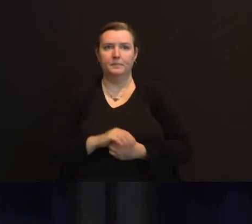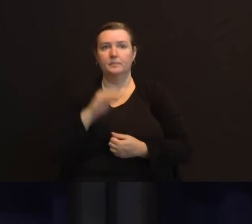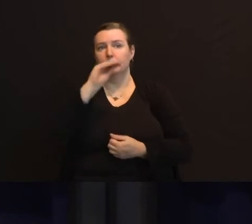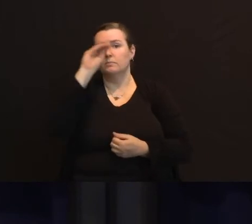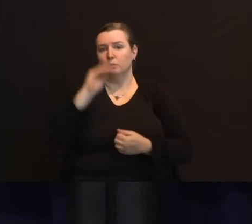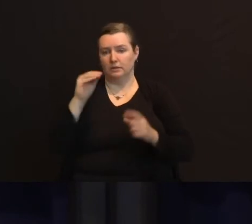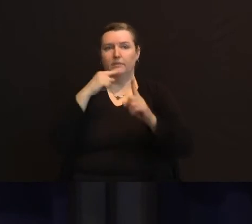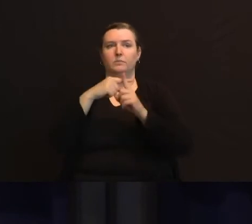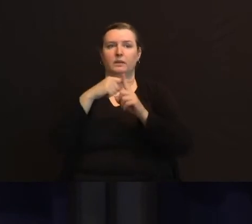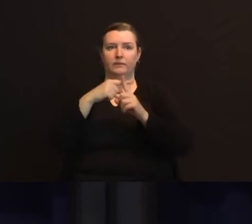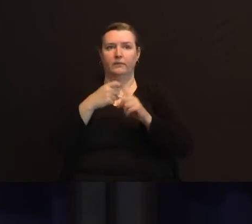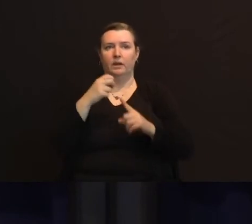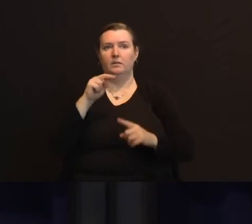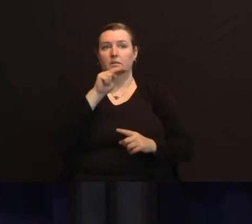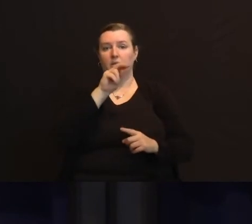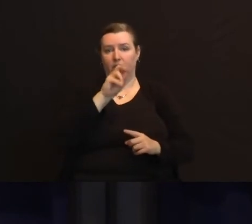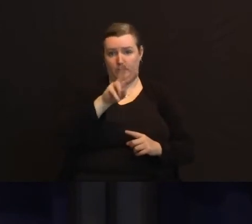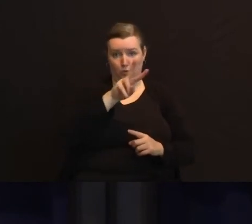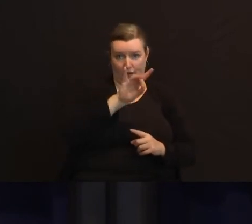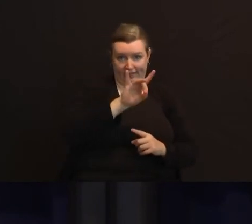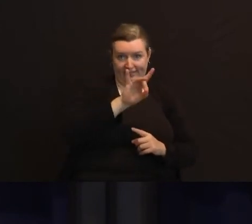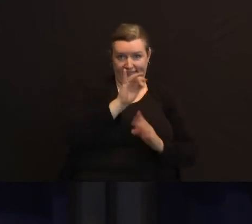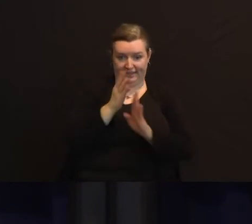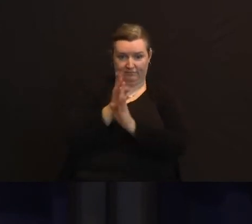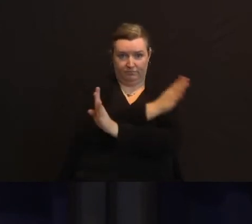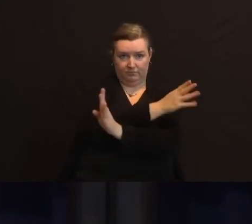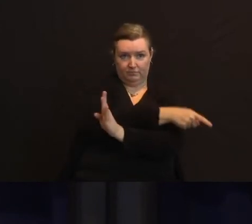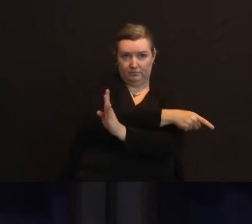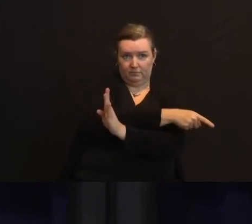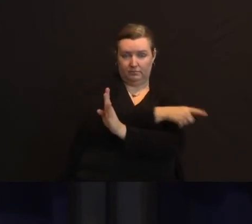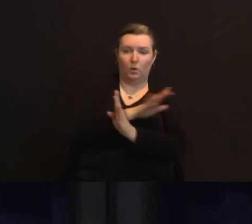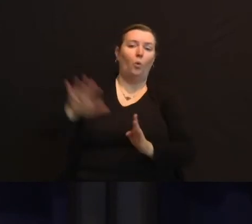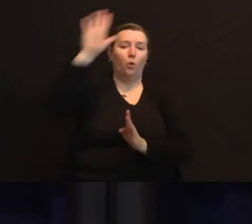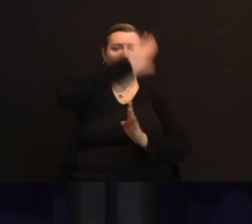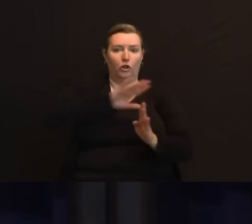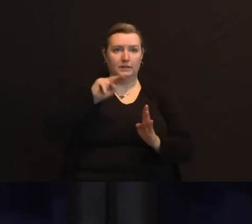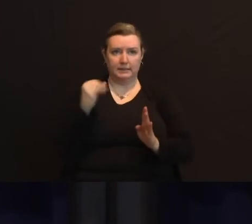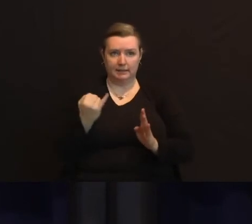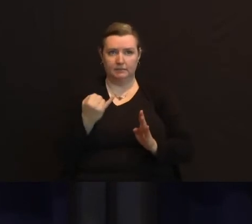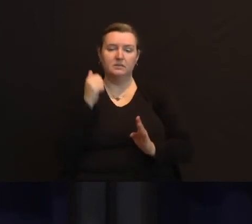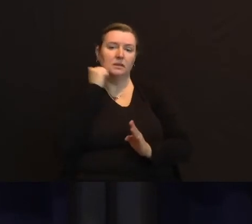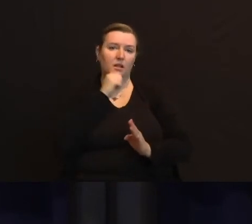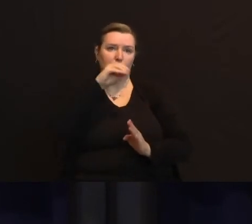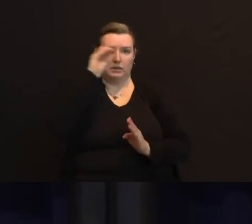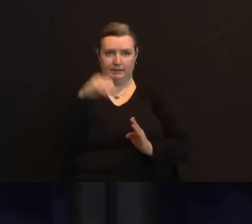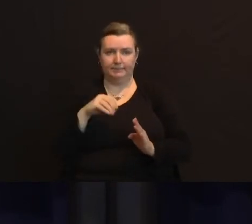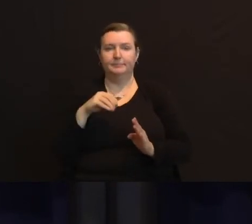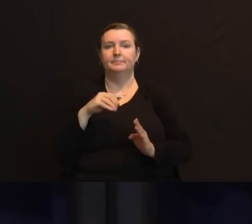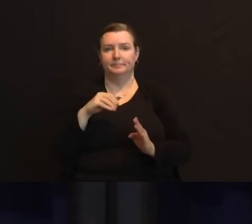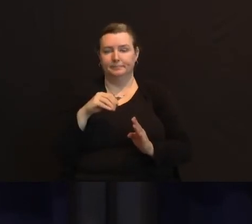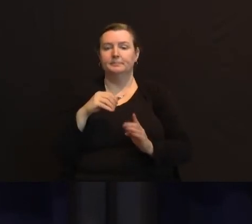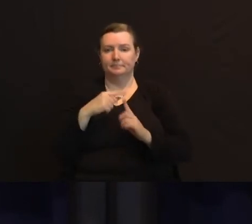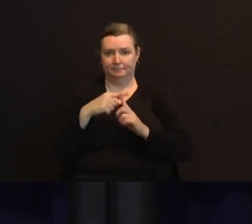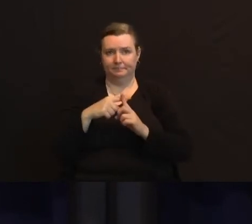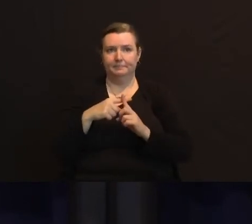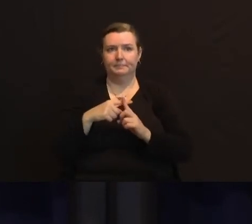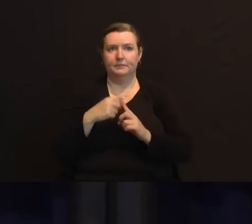November 28th, statewide, our daily percent positivity for November 28th